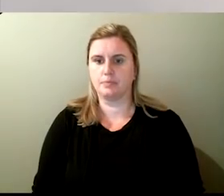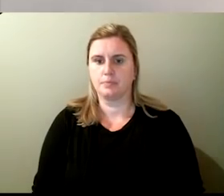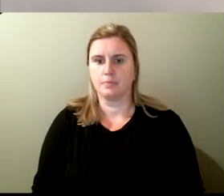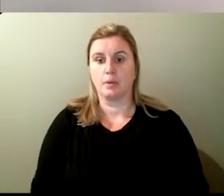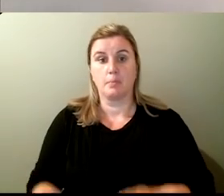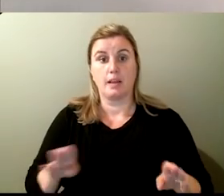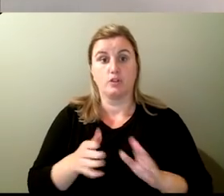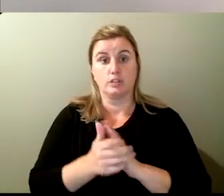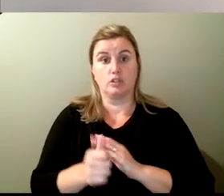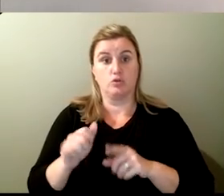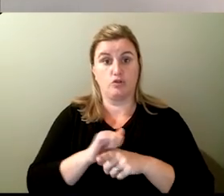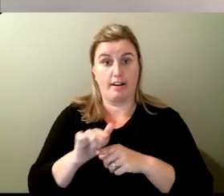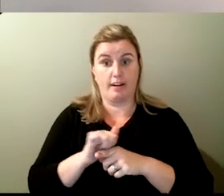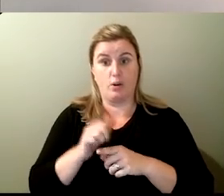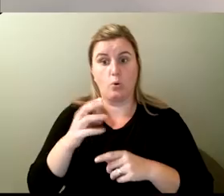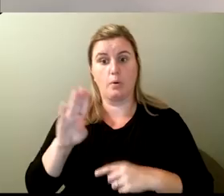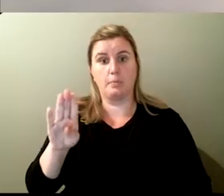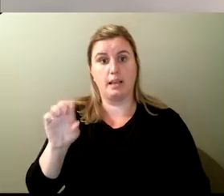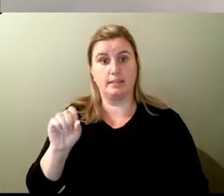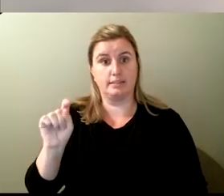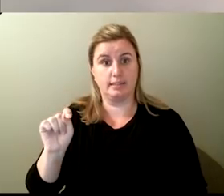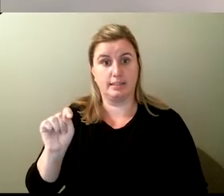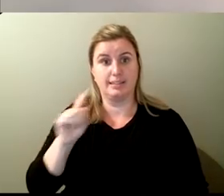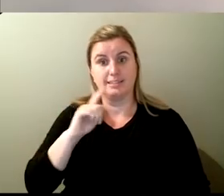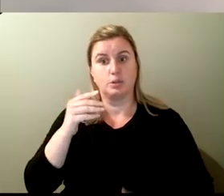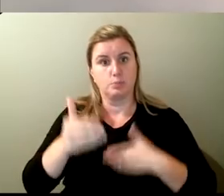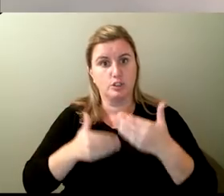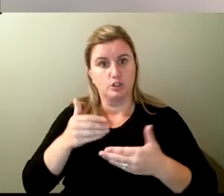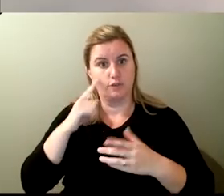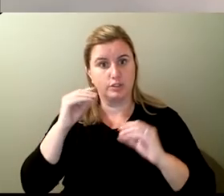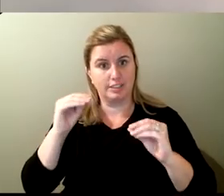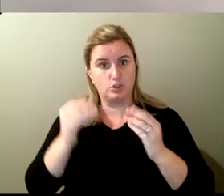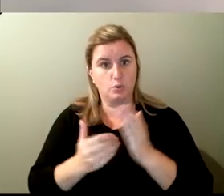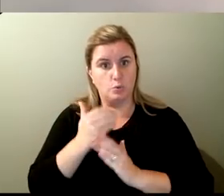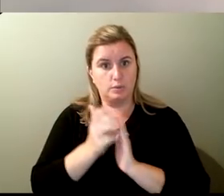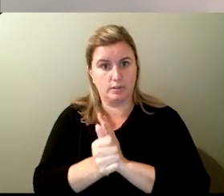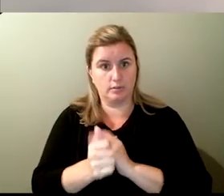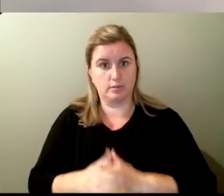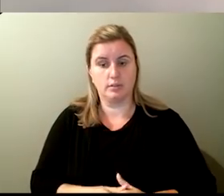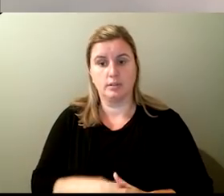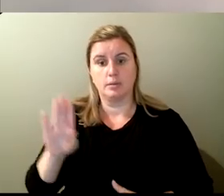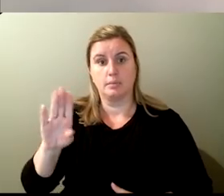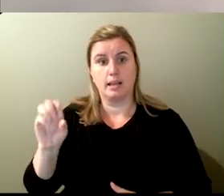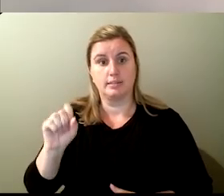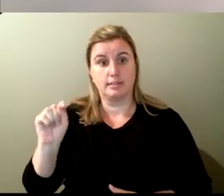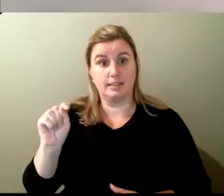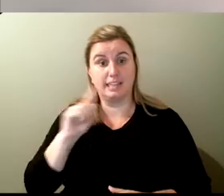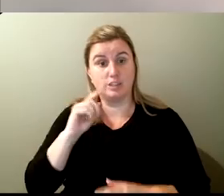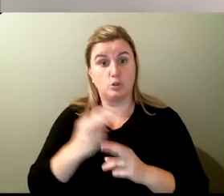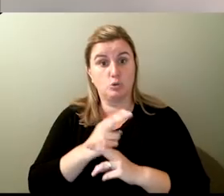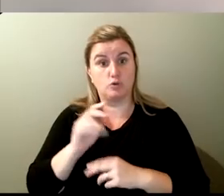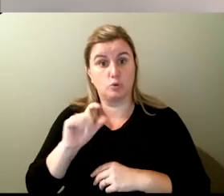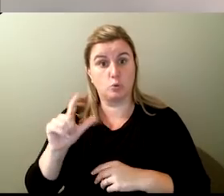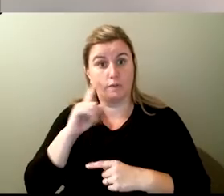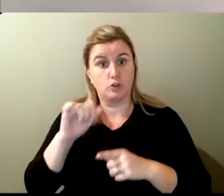Behavioral skills training, or BST, is a procedure for teaching new skills. BST is a useful tool for